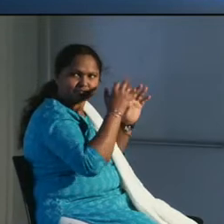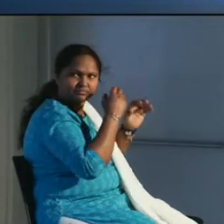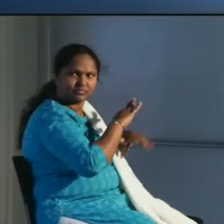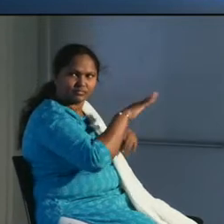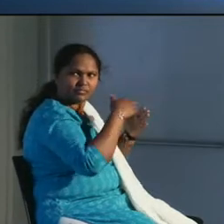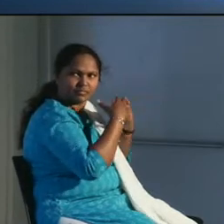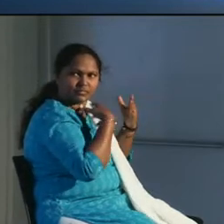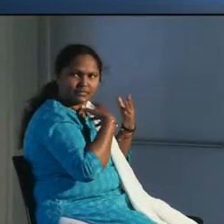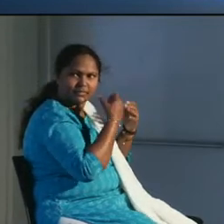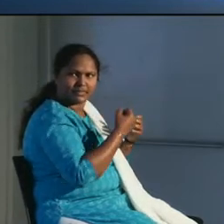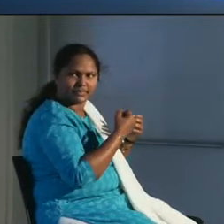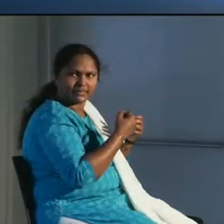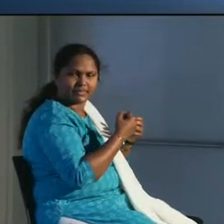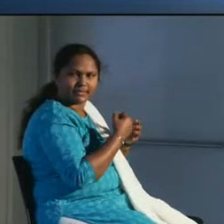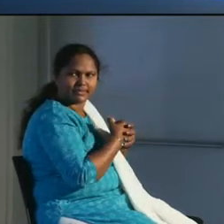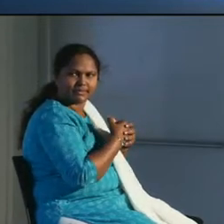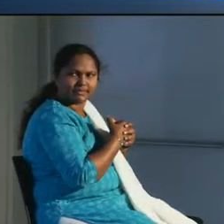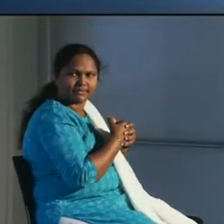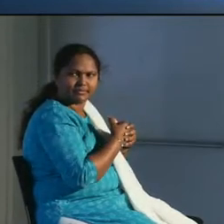all my,